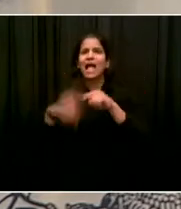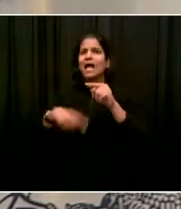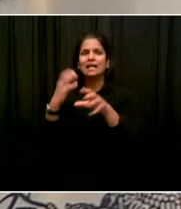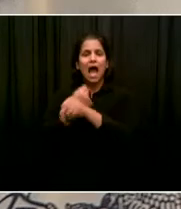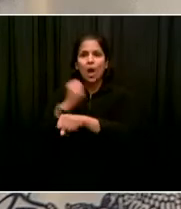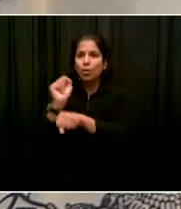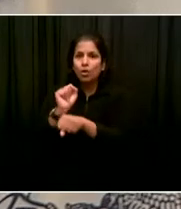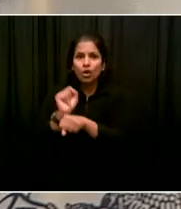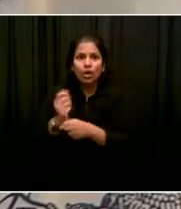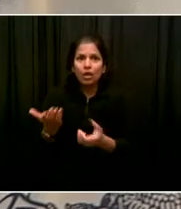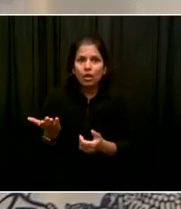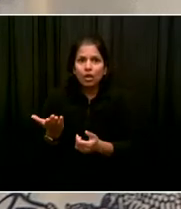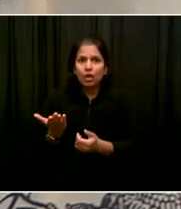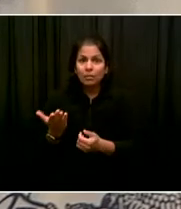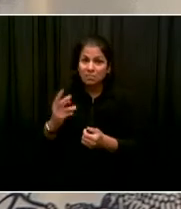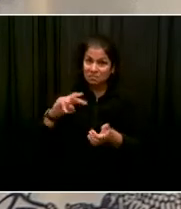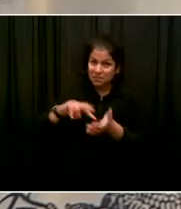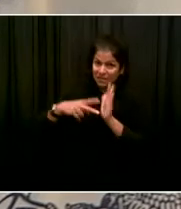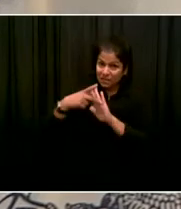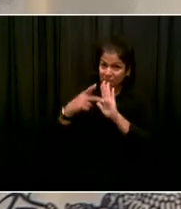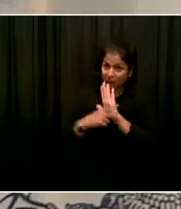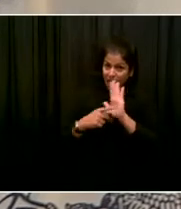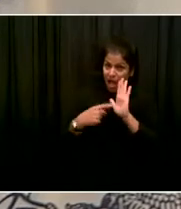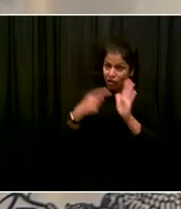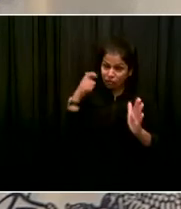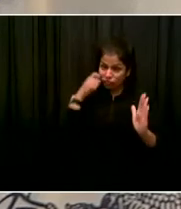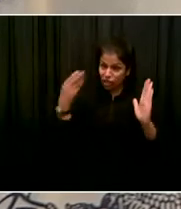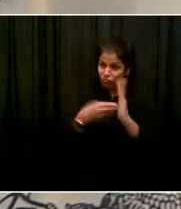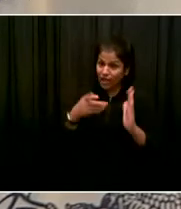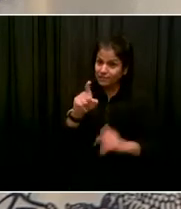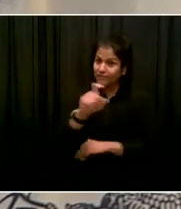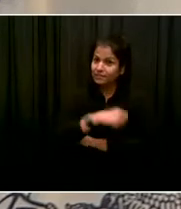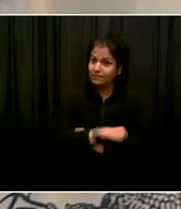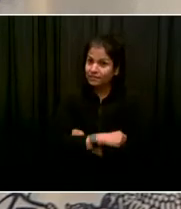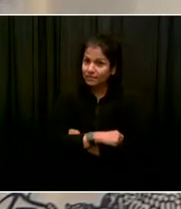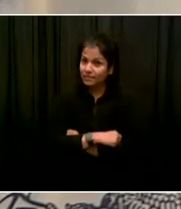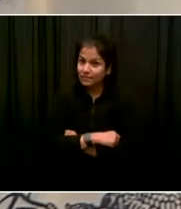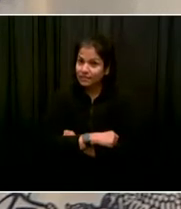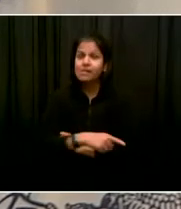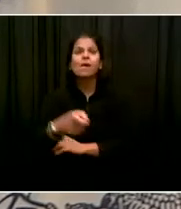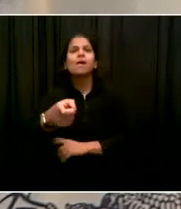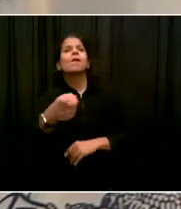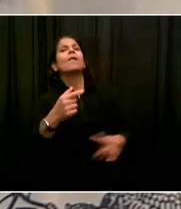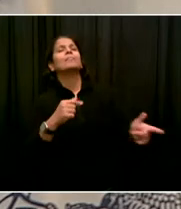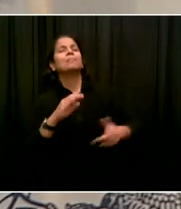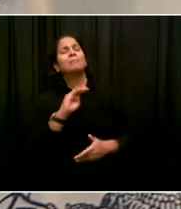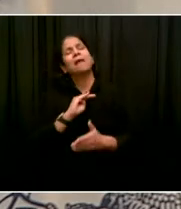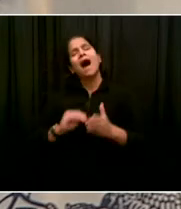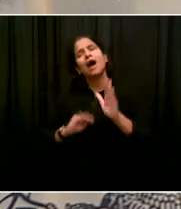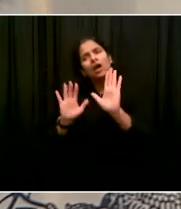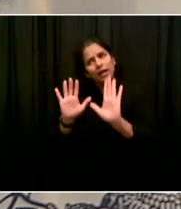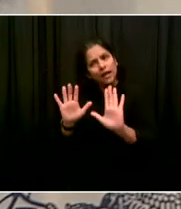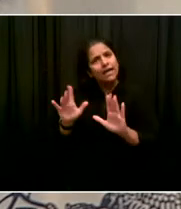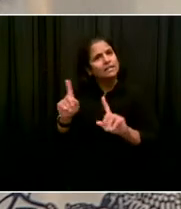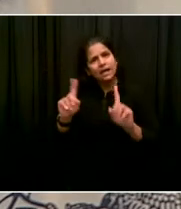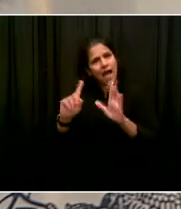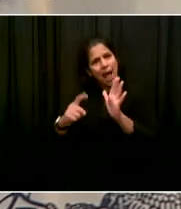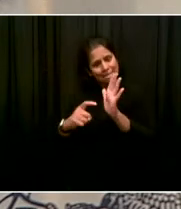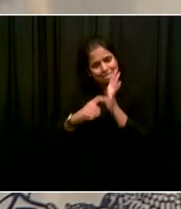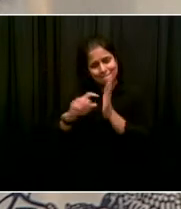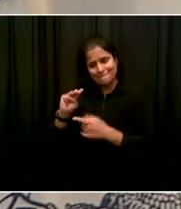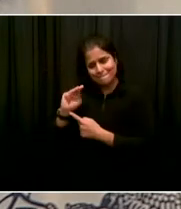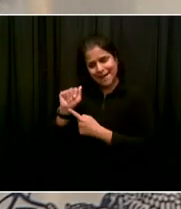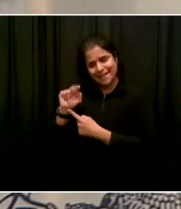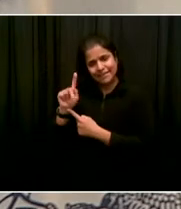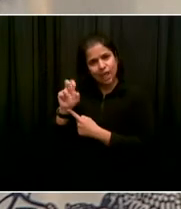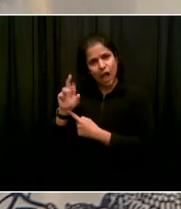Again, people respond to mandates. Look at our city workforce. Many, many